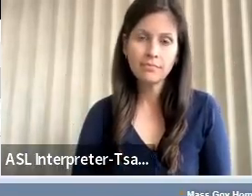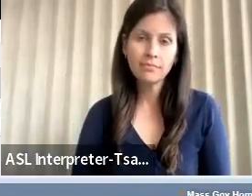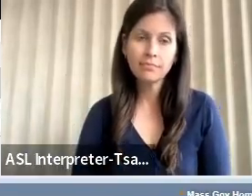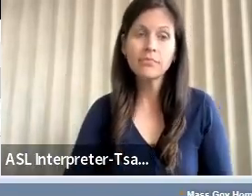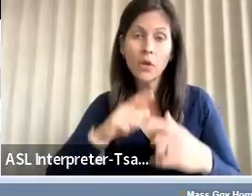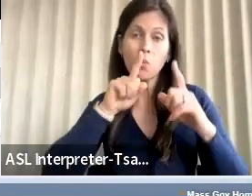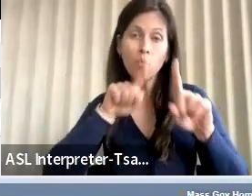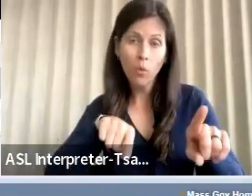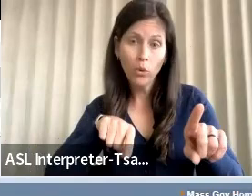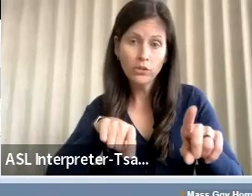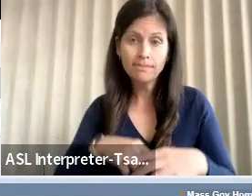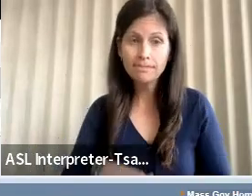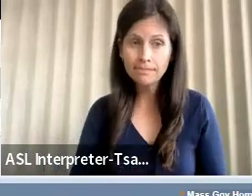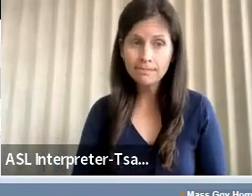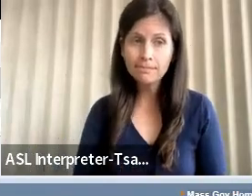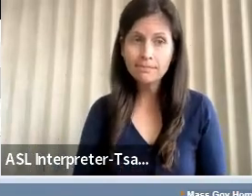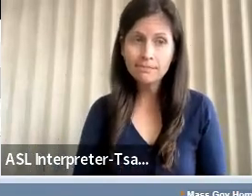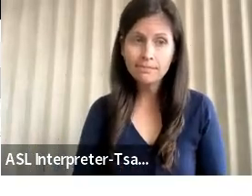Reports